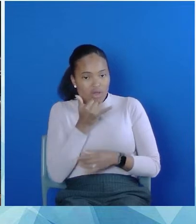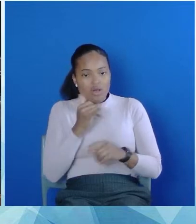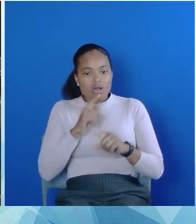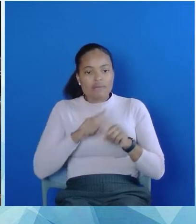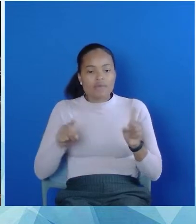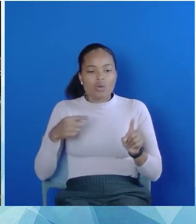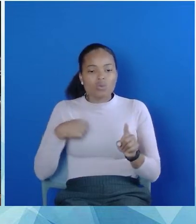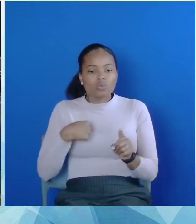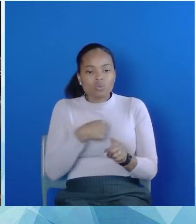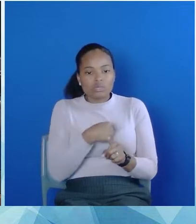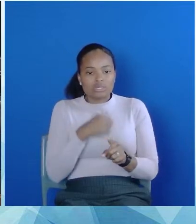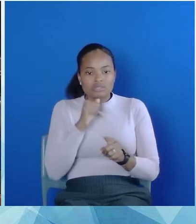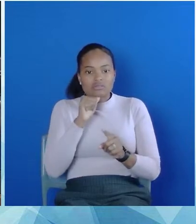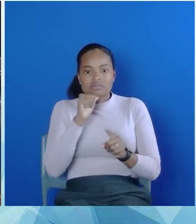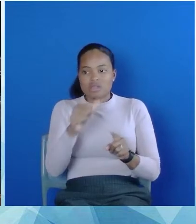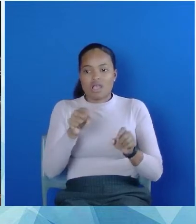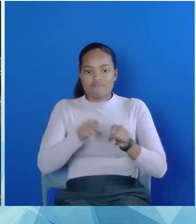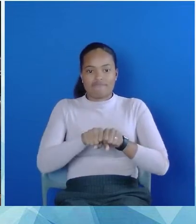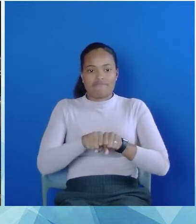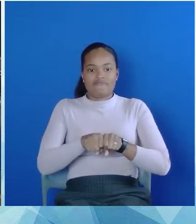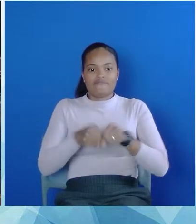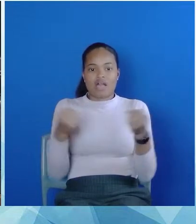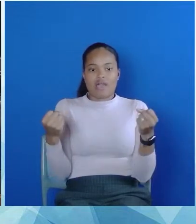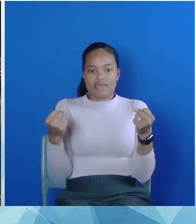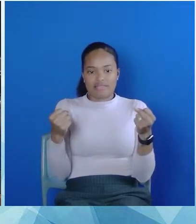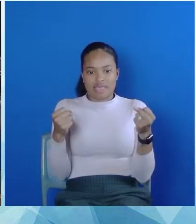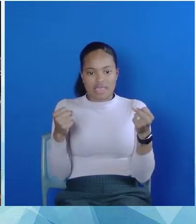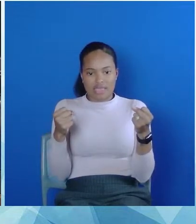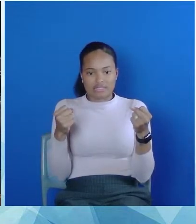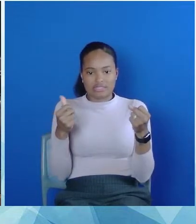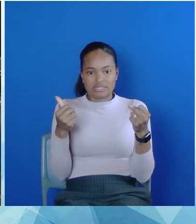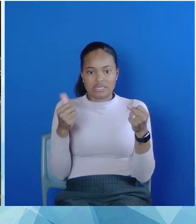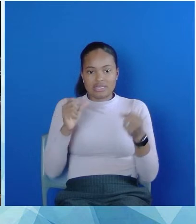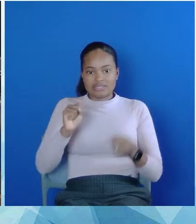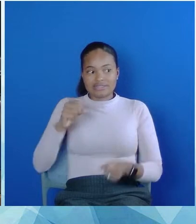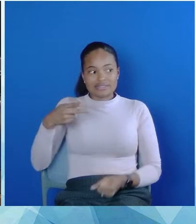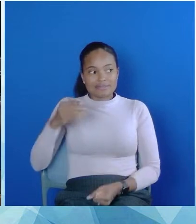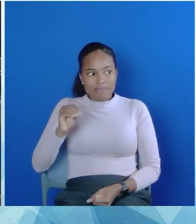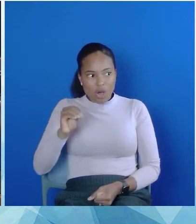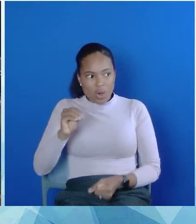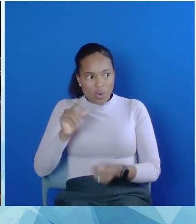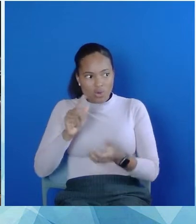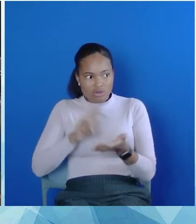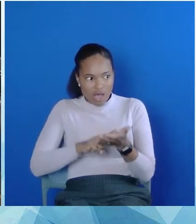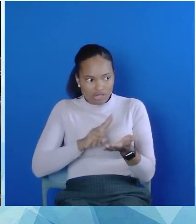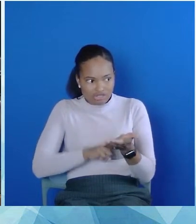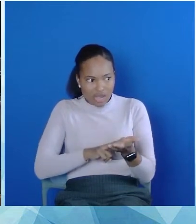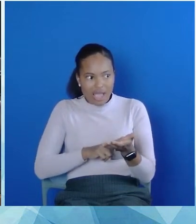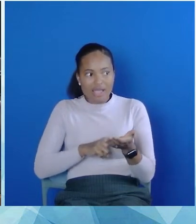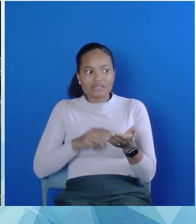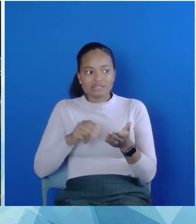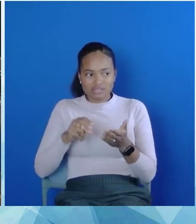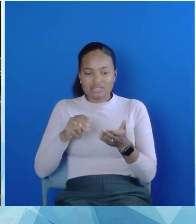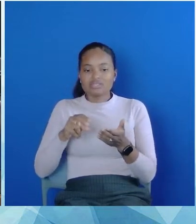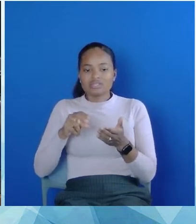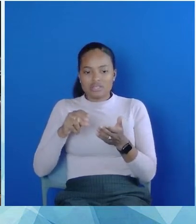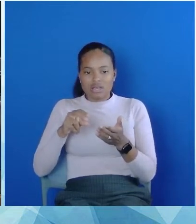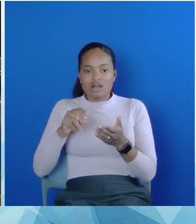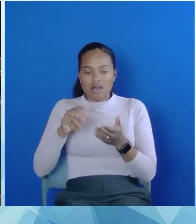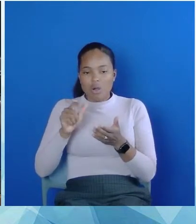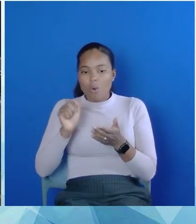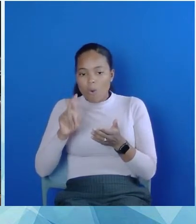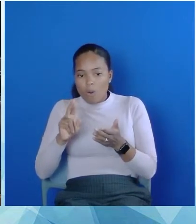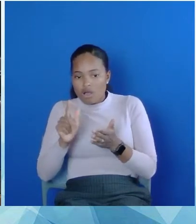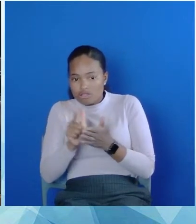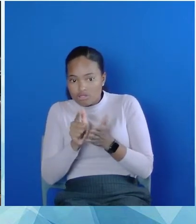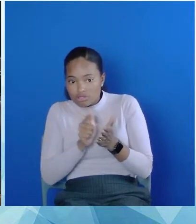not violated a SPO contract or any SPO law state procurement office statute that you are